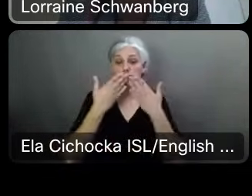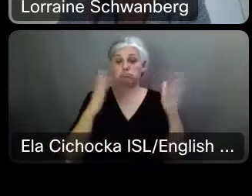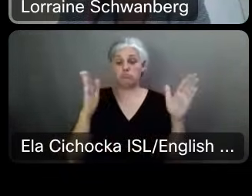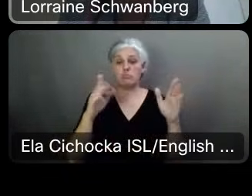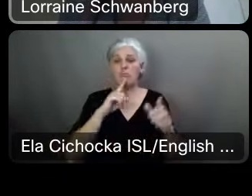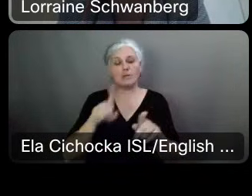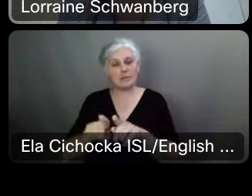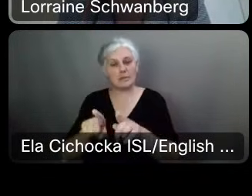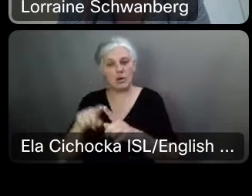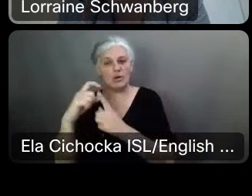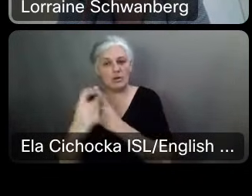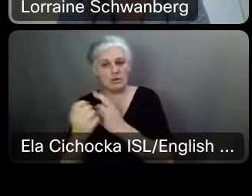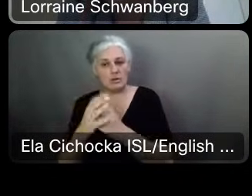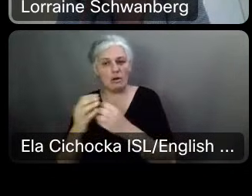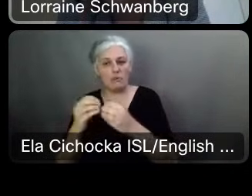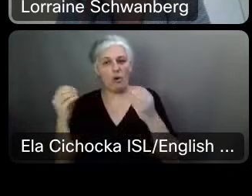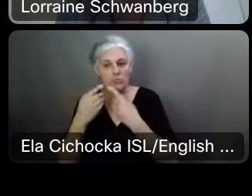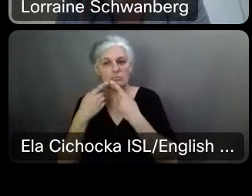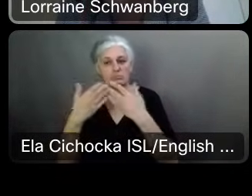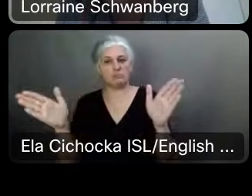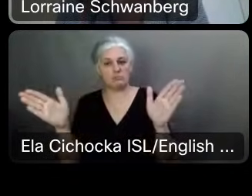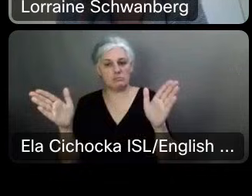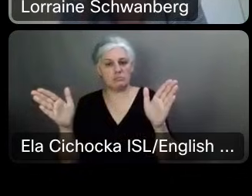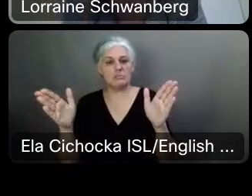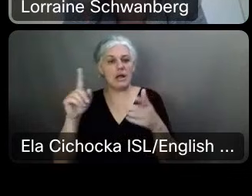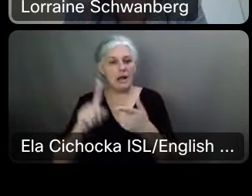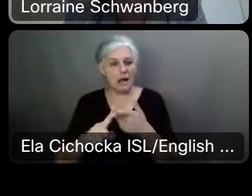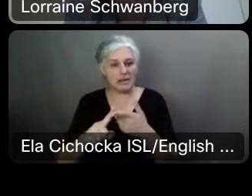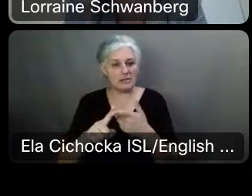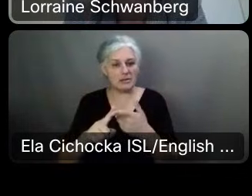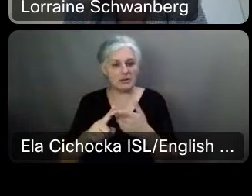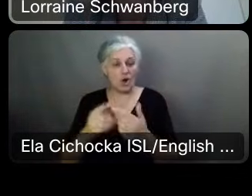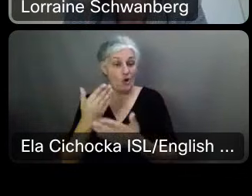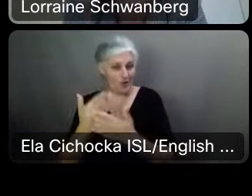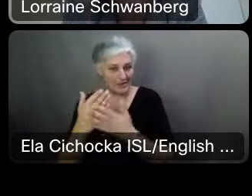but it's a culture of openness, transparency, and learning.